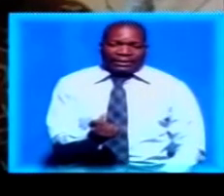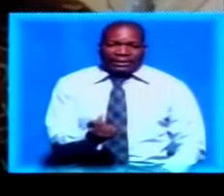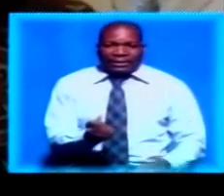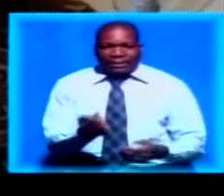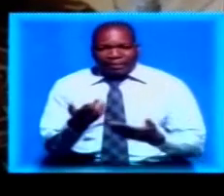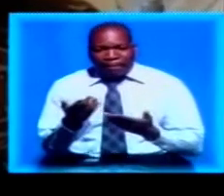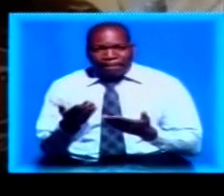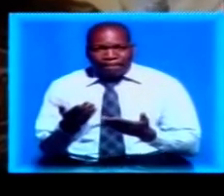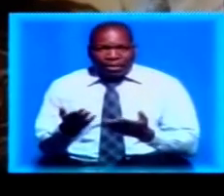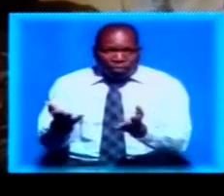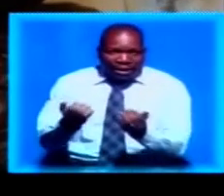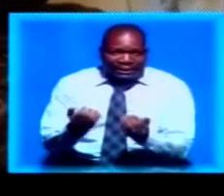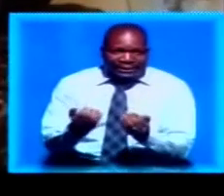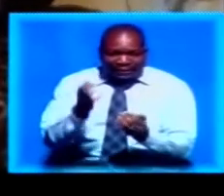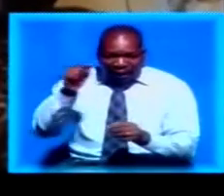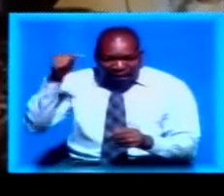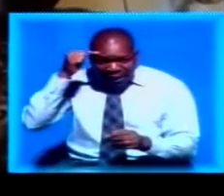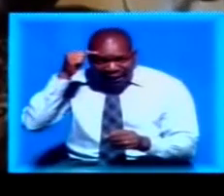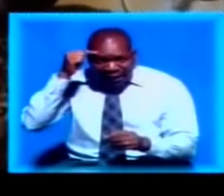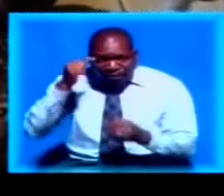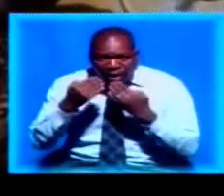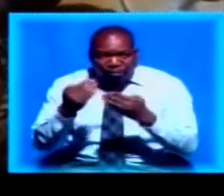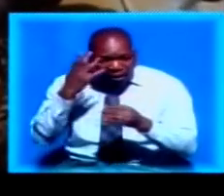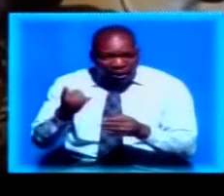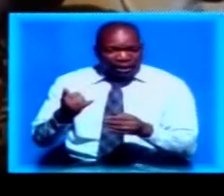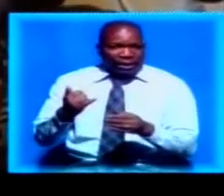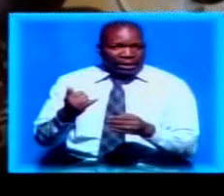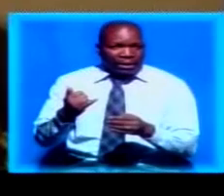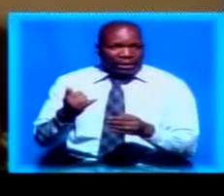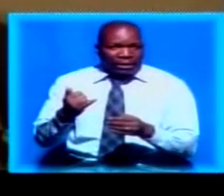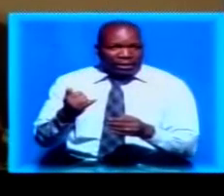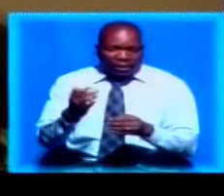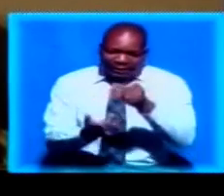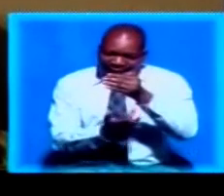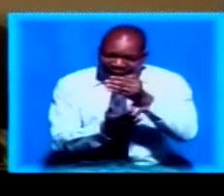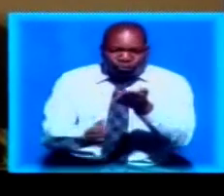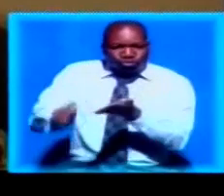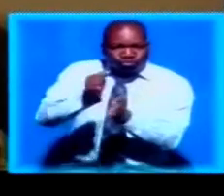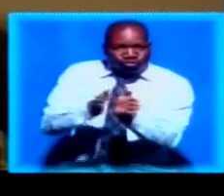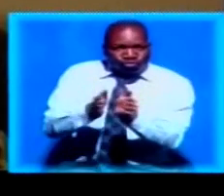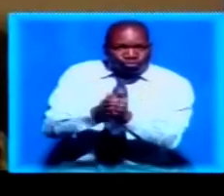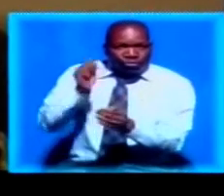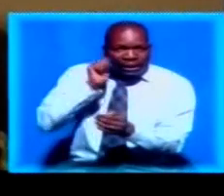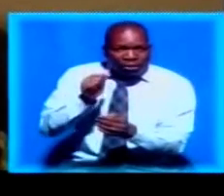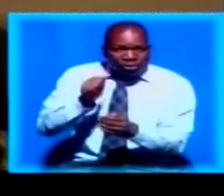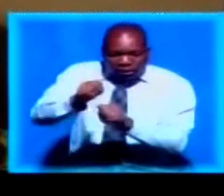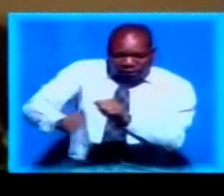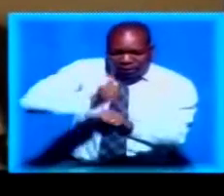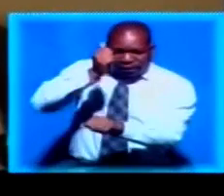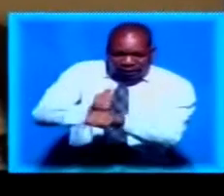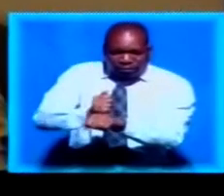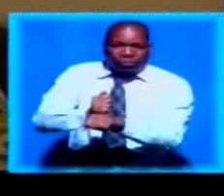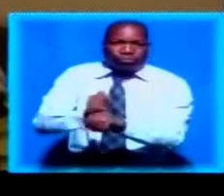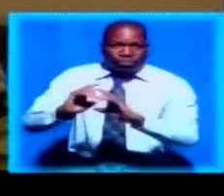also want to thank the government for considering bringing a technical secondary school for girls in our